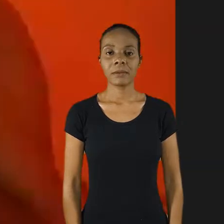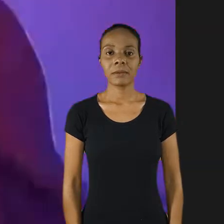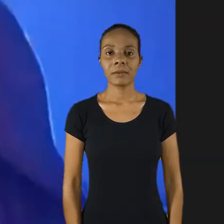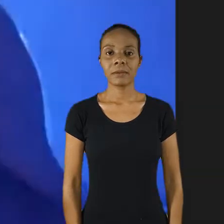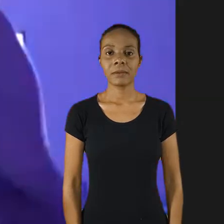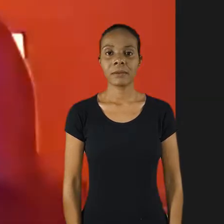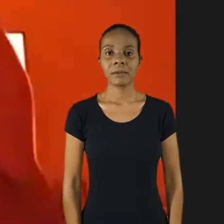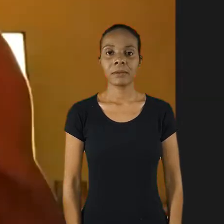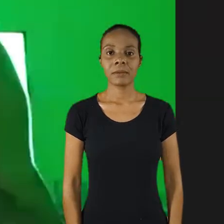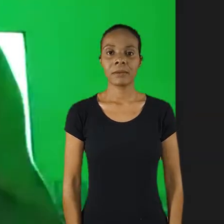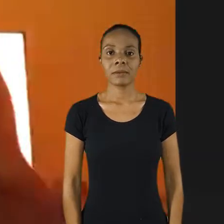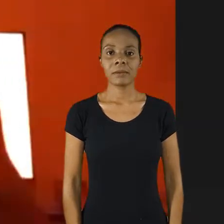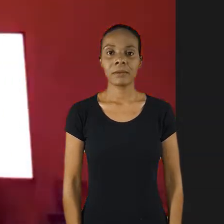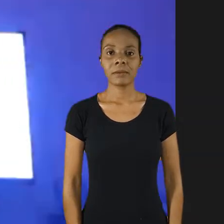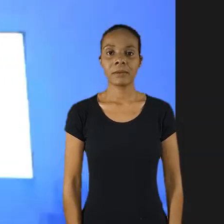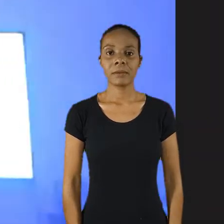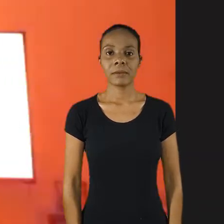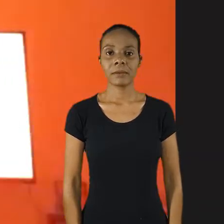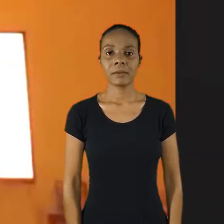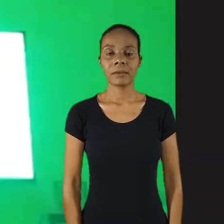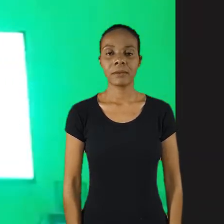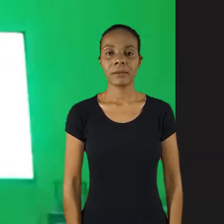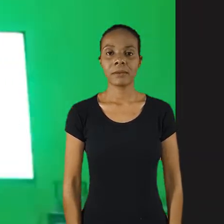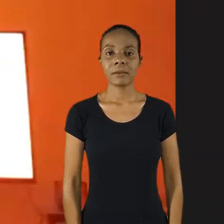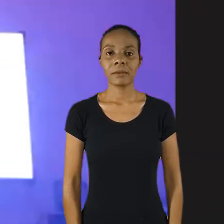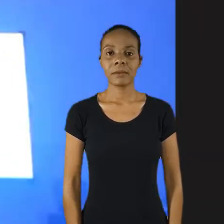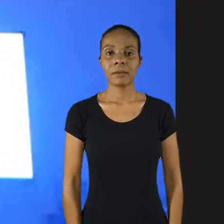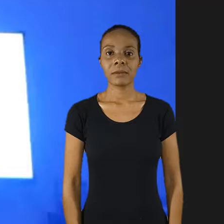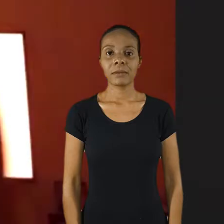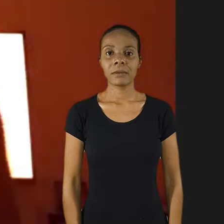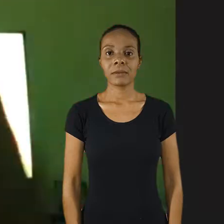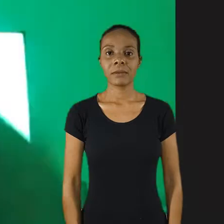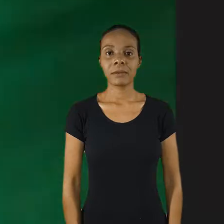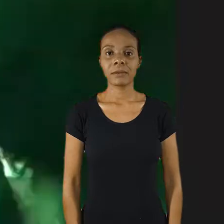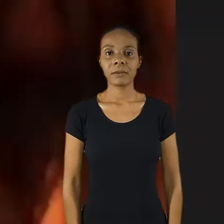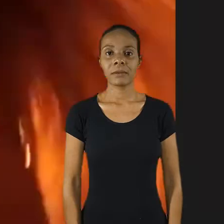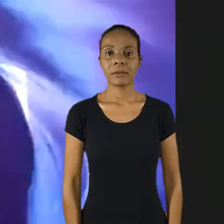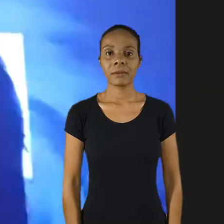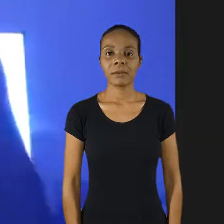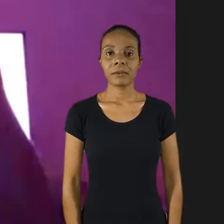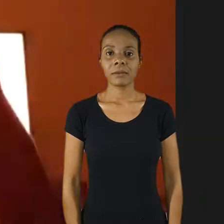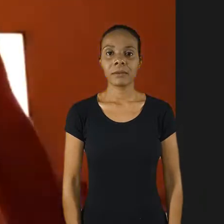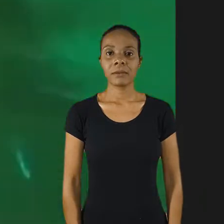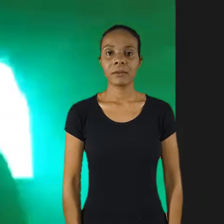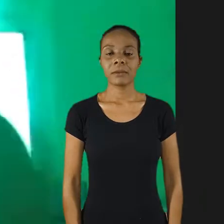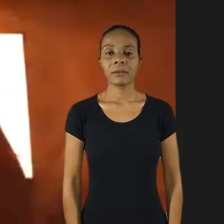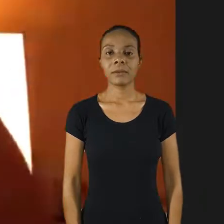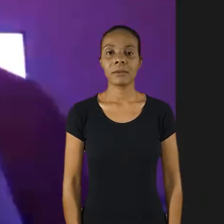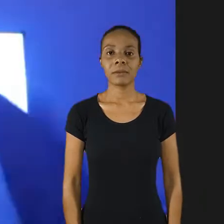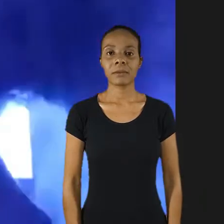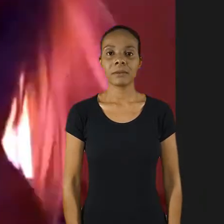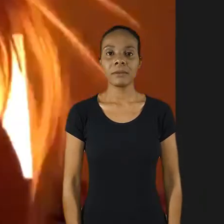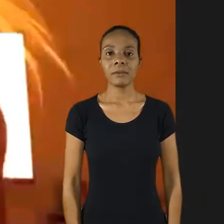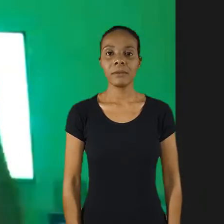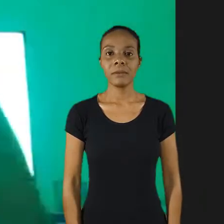make it double, triple. Like a slumber party. No, no, no, you and I. We ain't